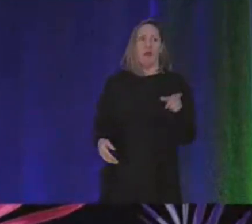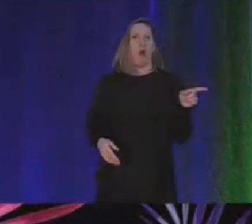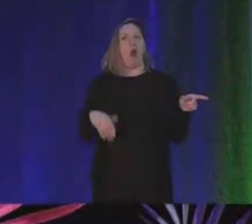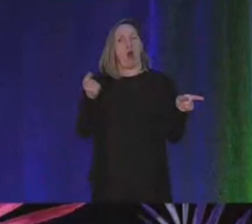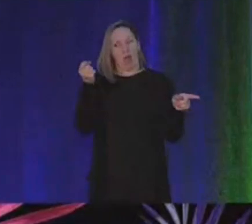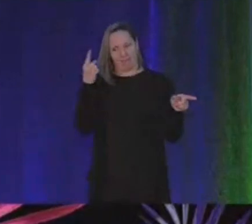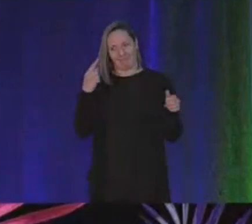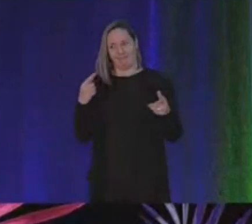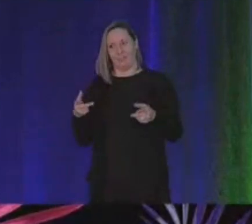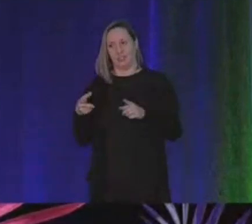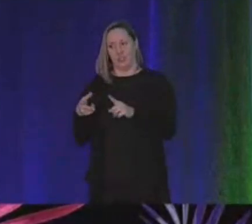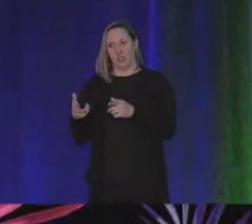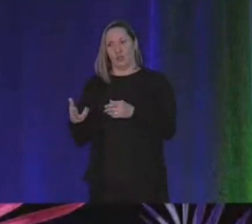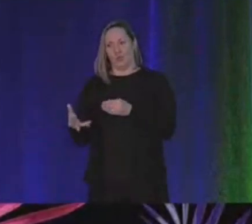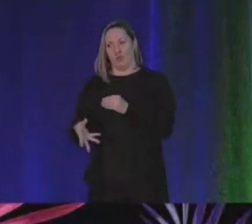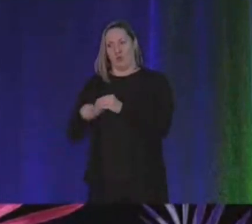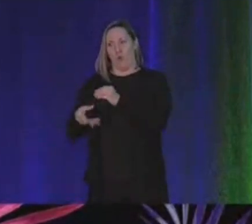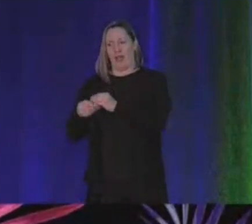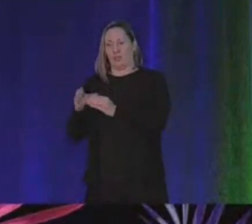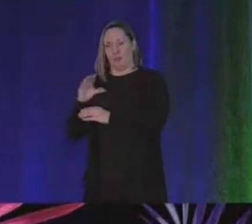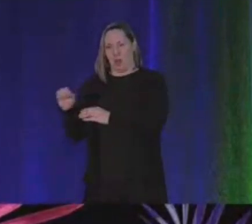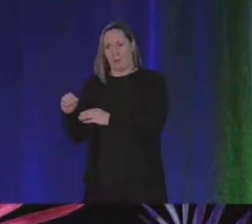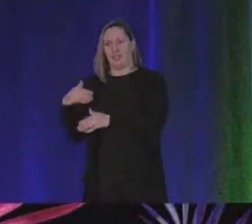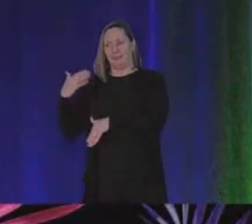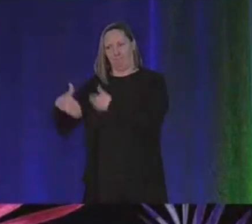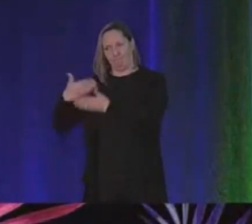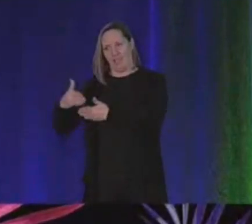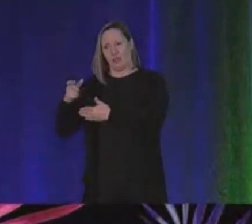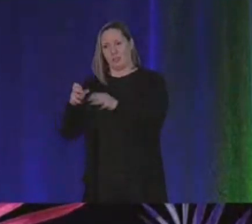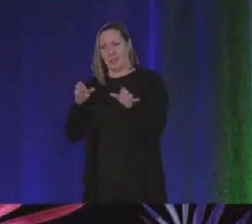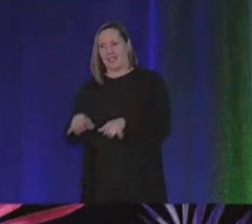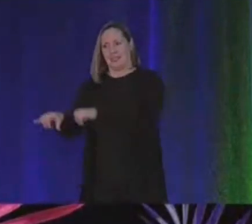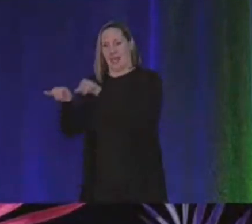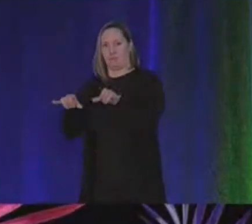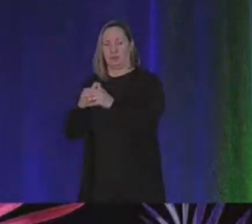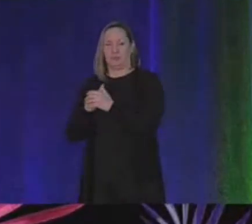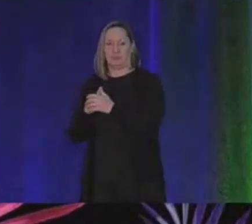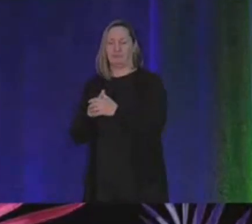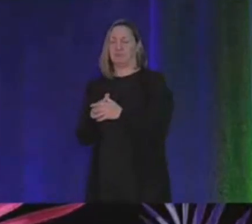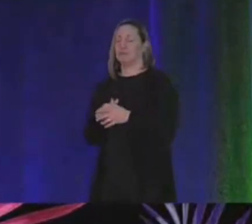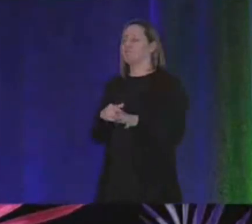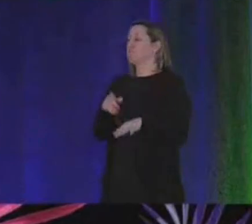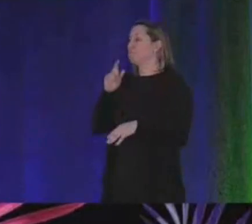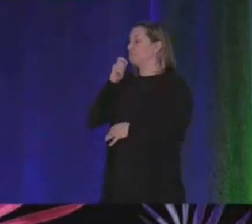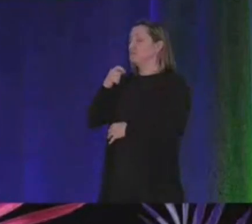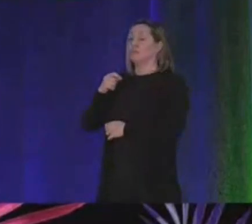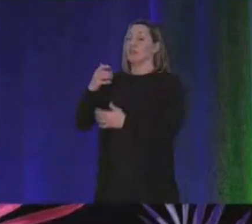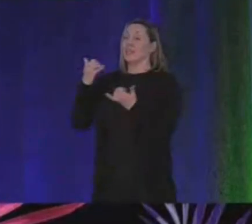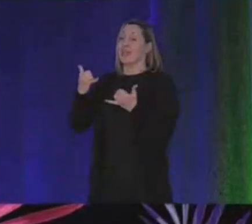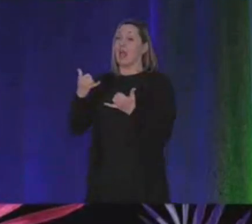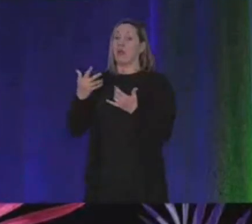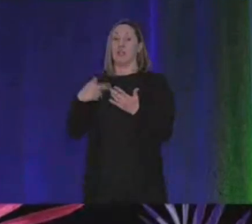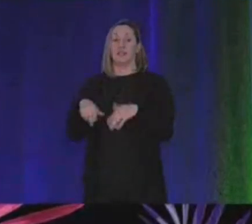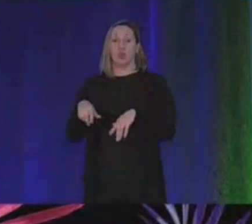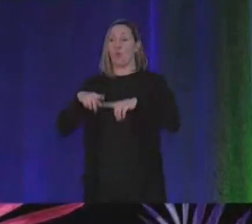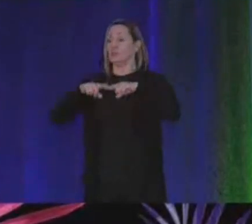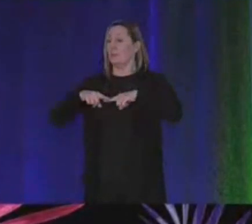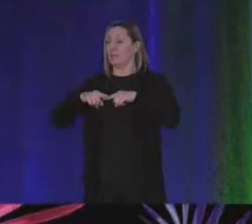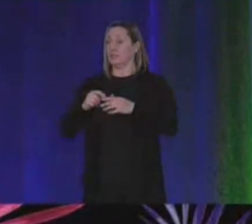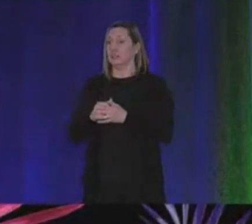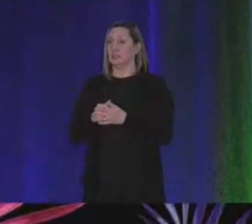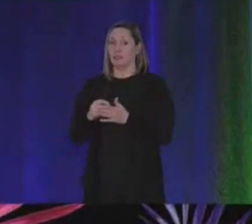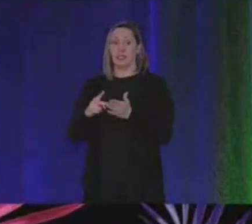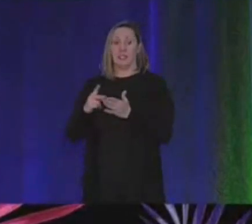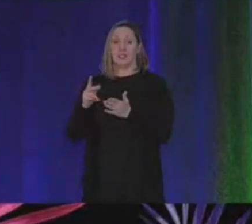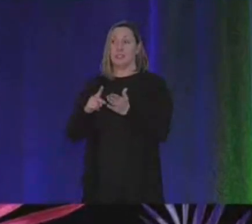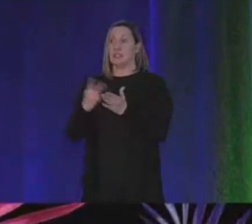some companies earlier on, and you probably have to make it all consistent and on brand. Cool. How about we go into the dependency tree view? So let's double click